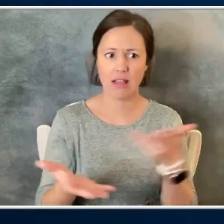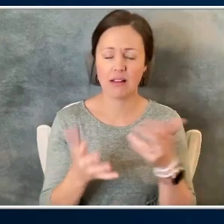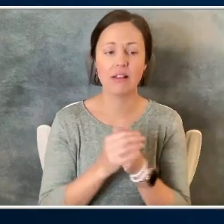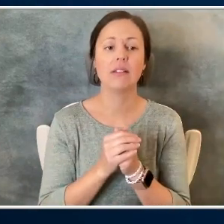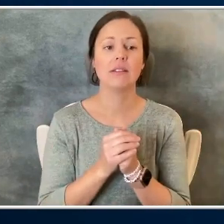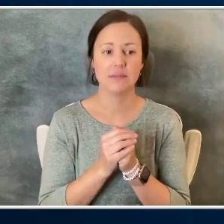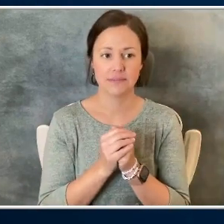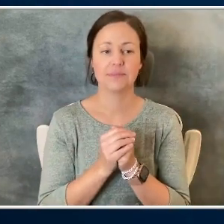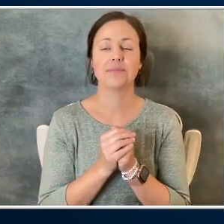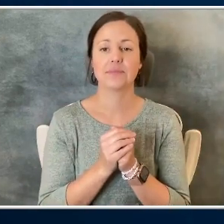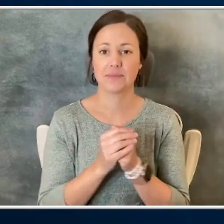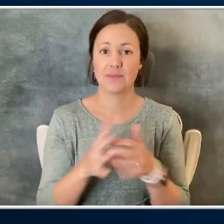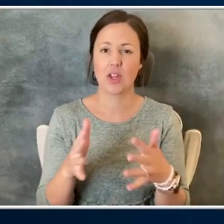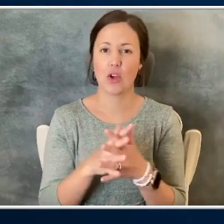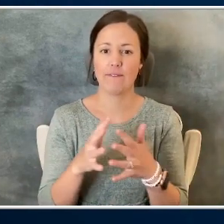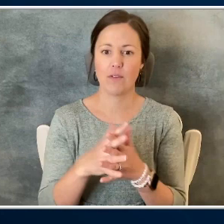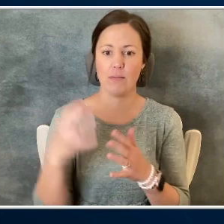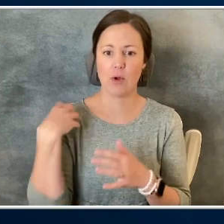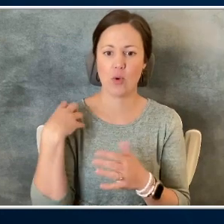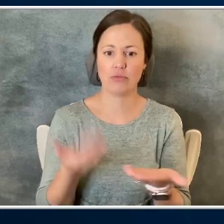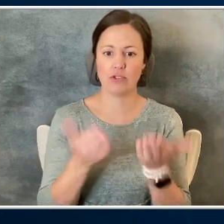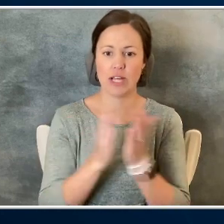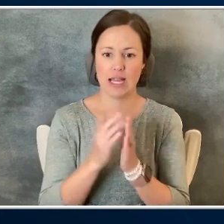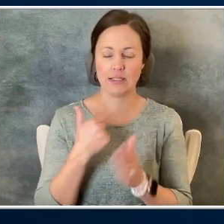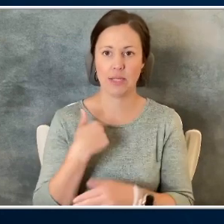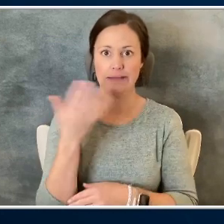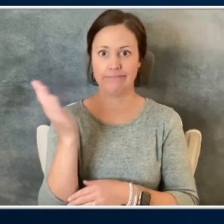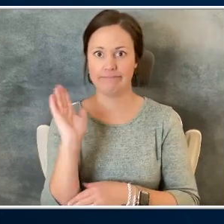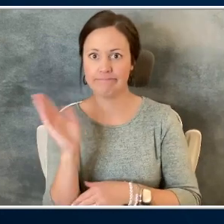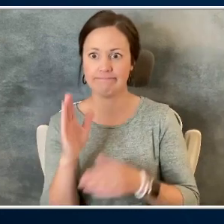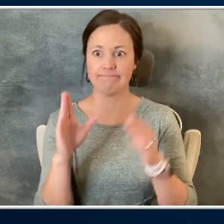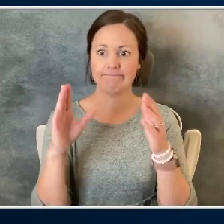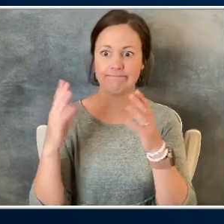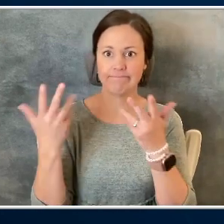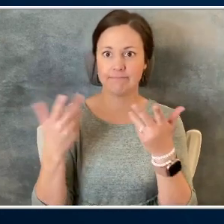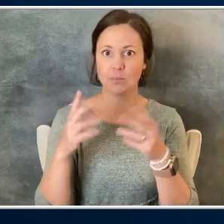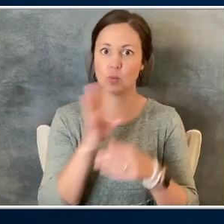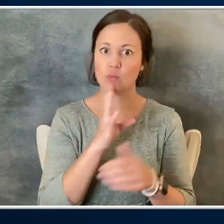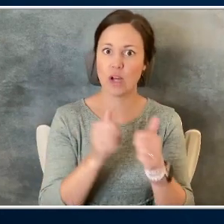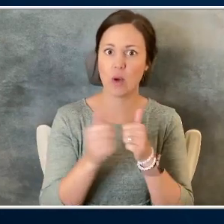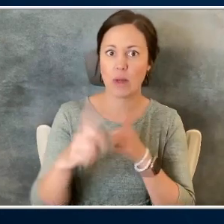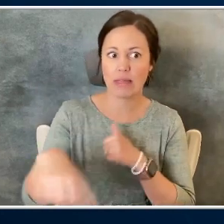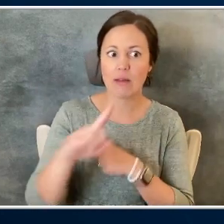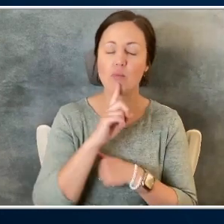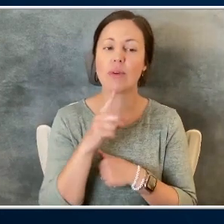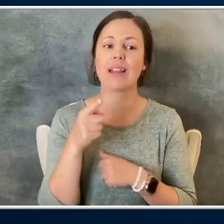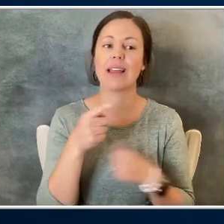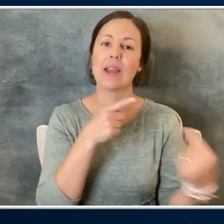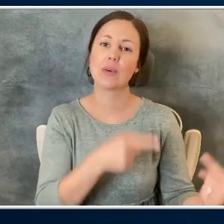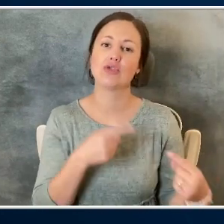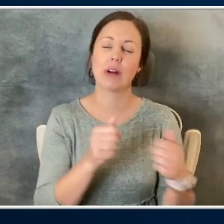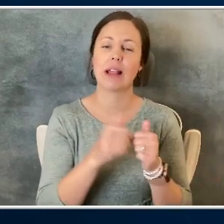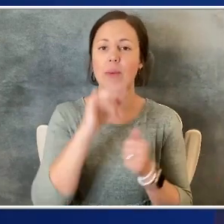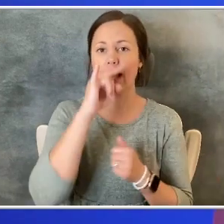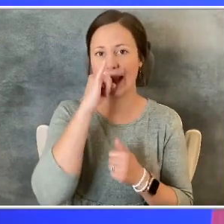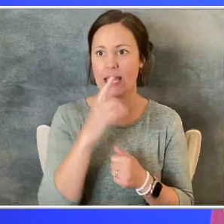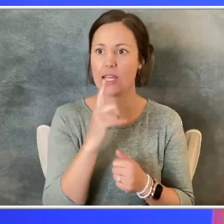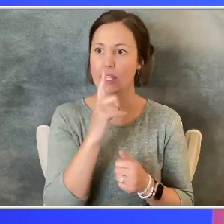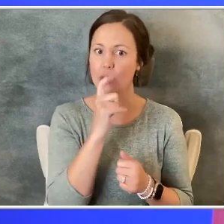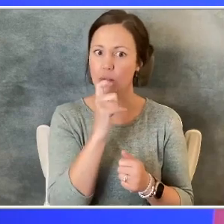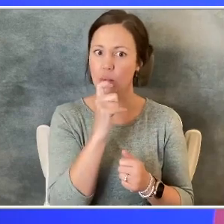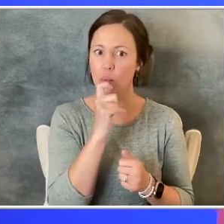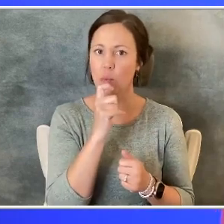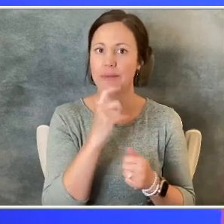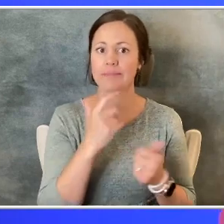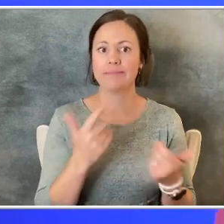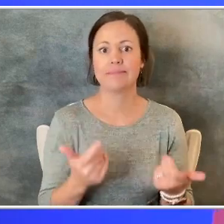the football coach asked me to speak to them, he was really struggling with kids who just were making